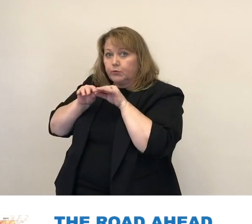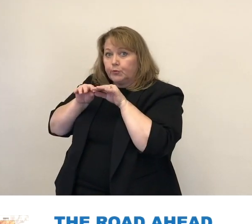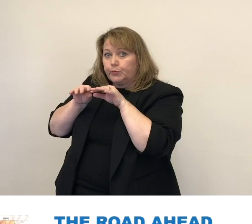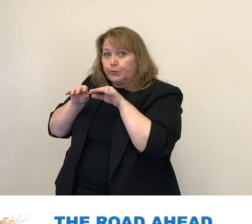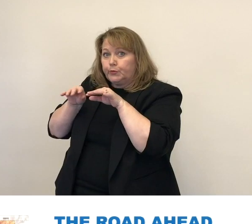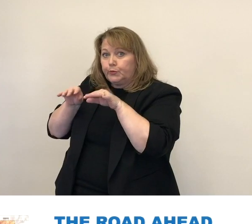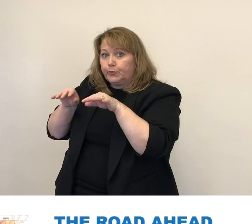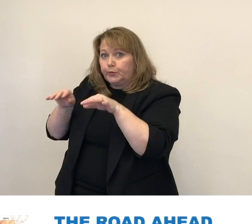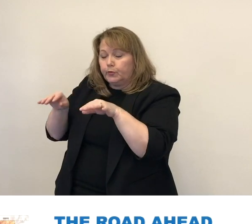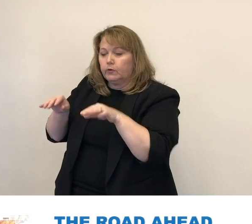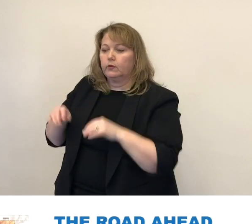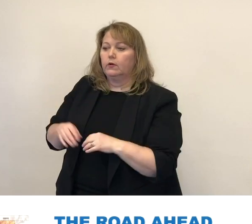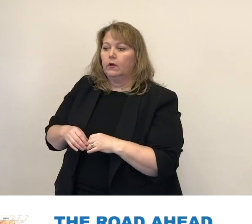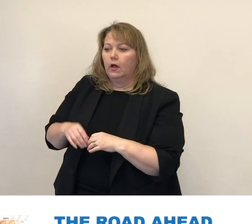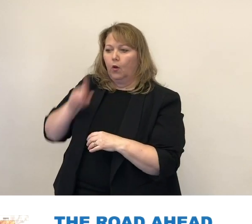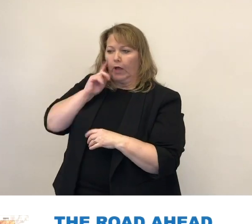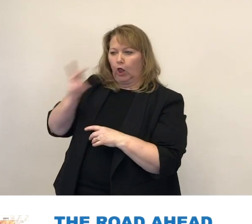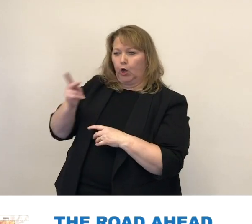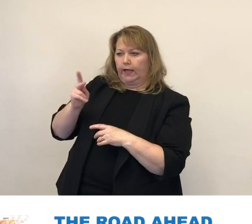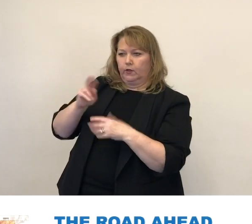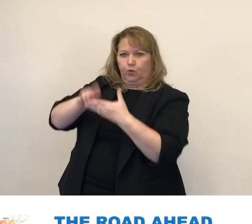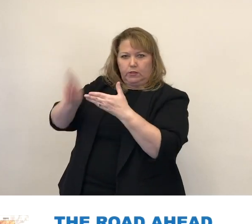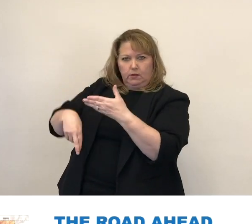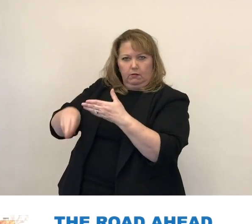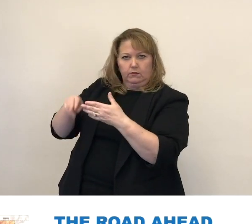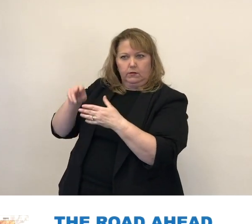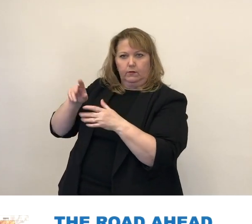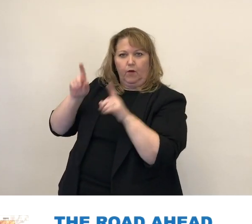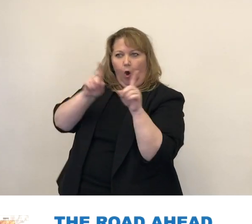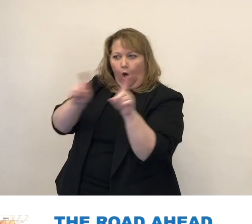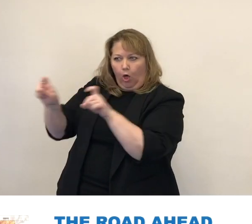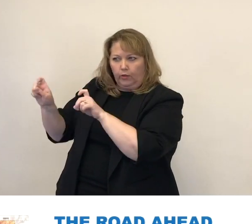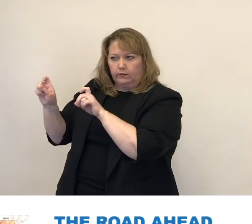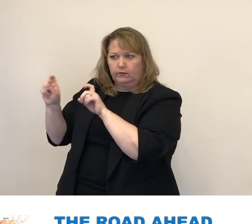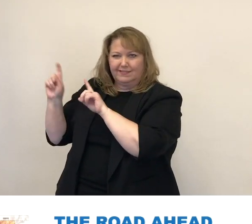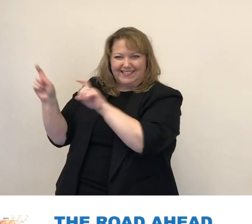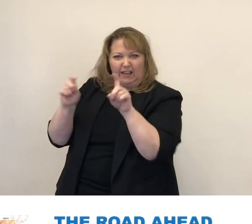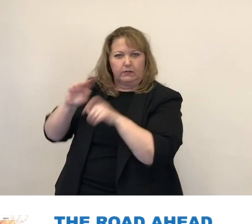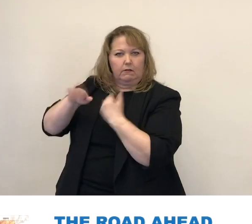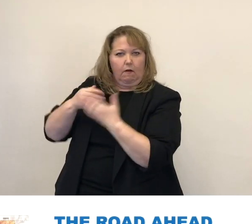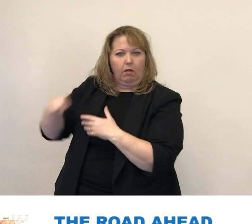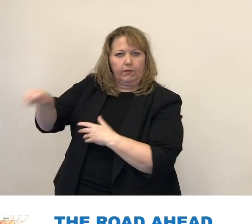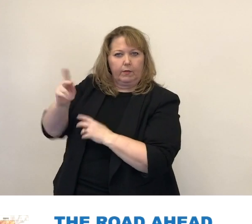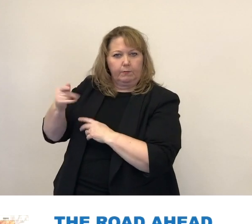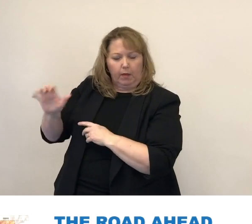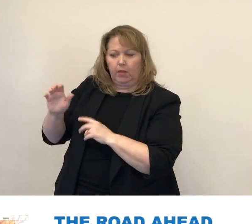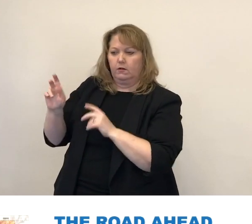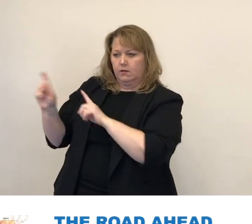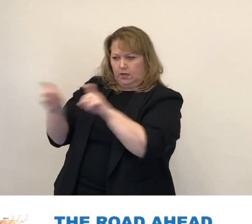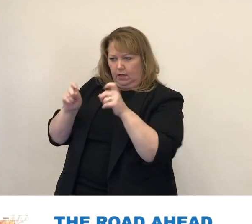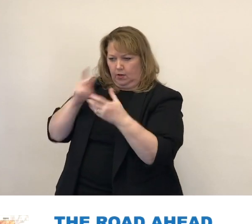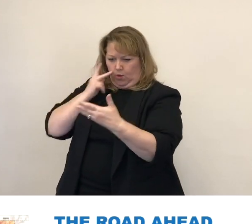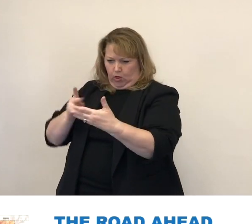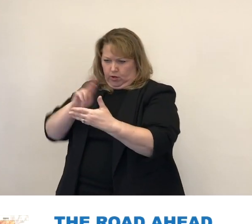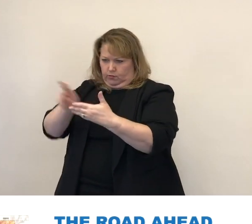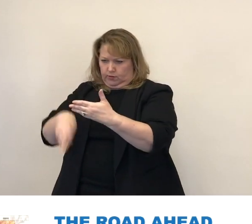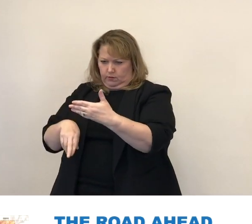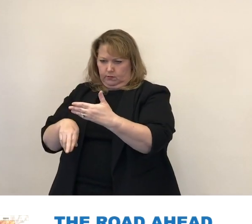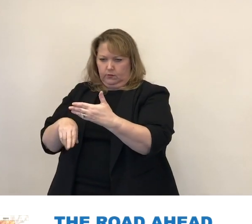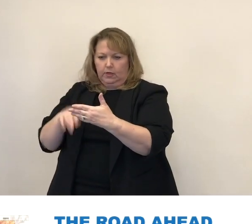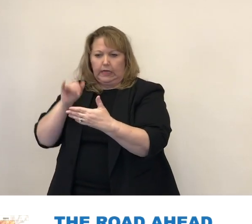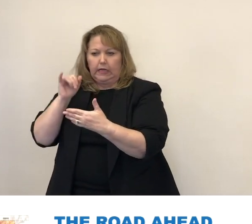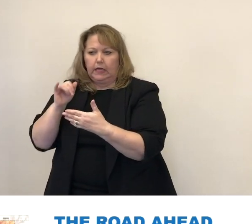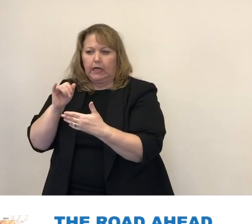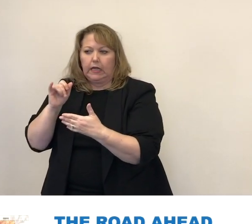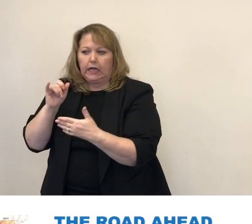How much risk is there out there as we start to come out of this and try to re-enter normalcy? But also to ask, hey, when the